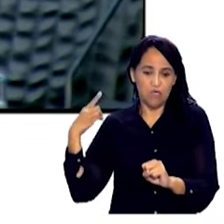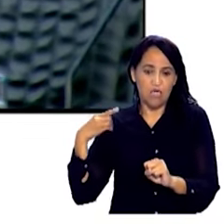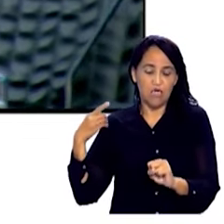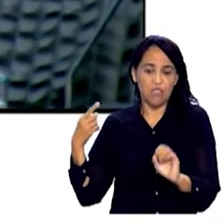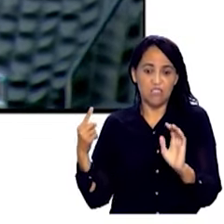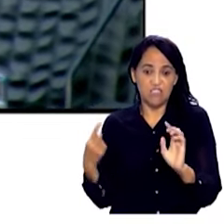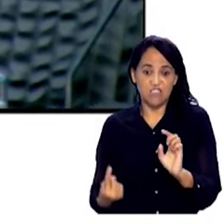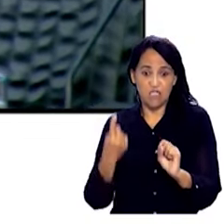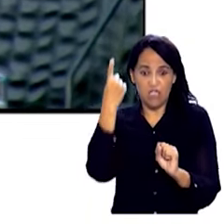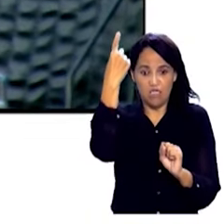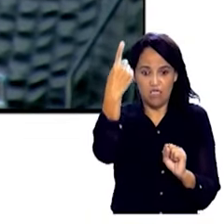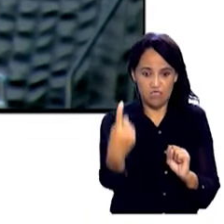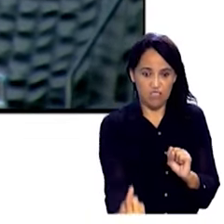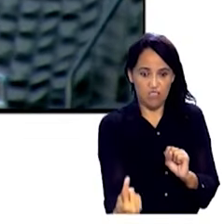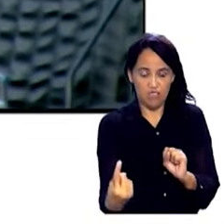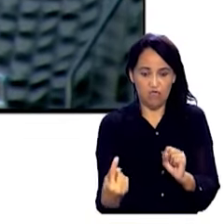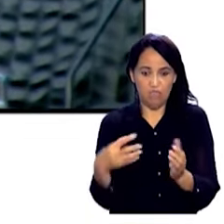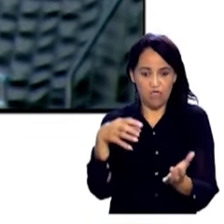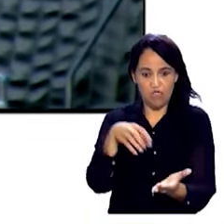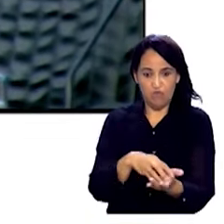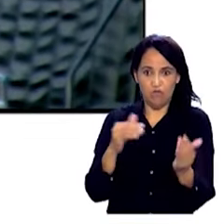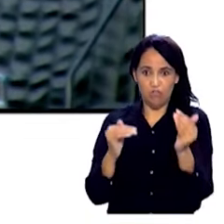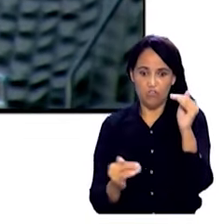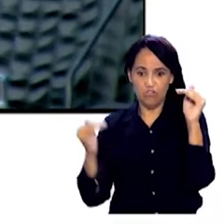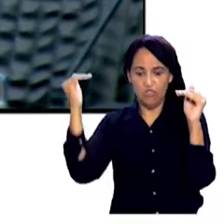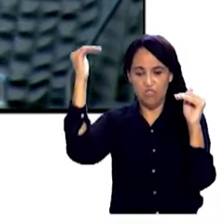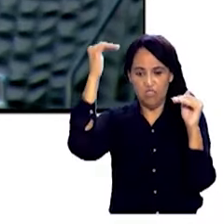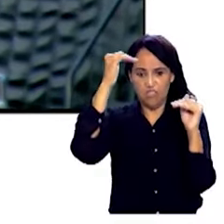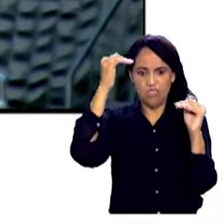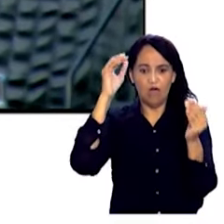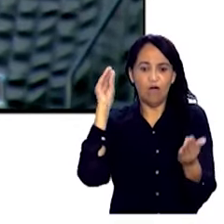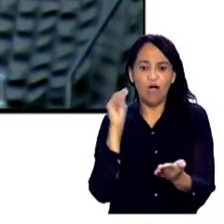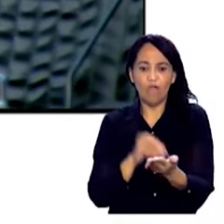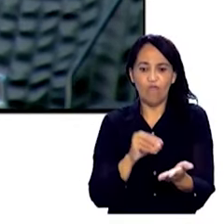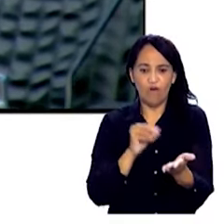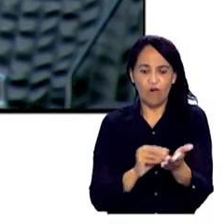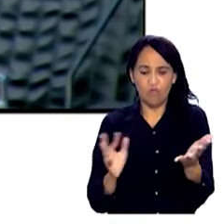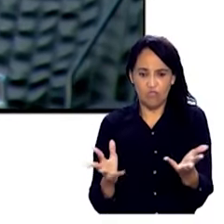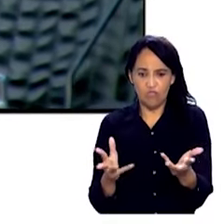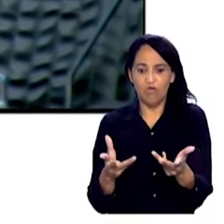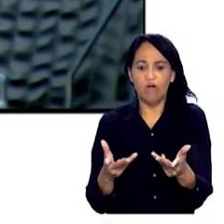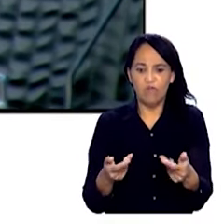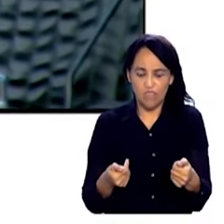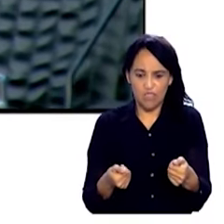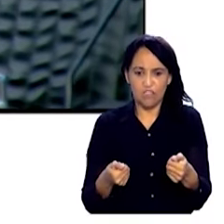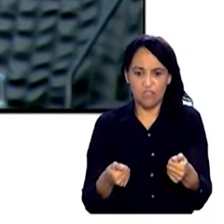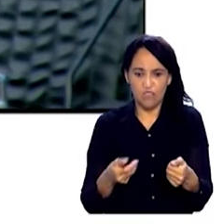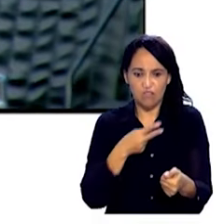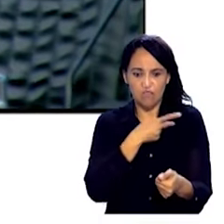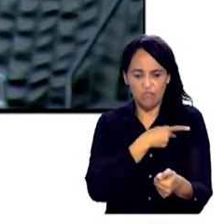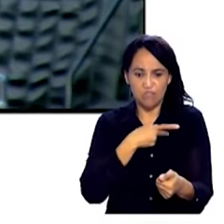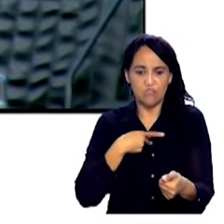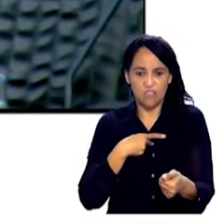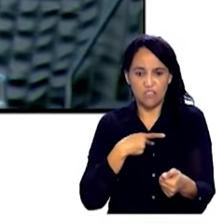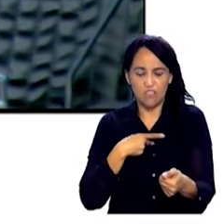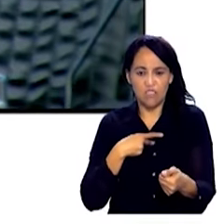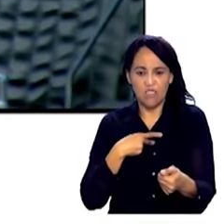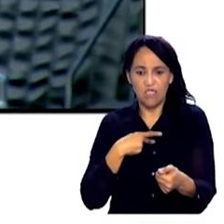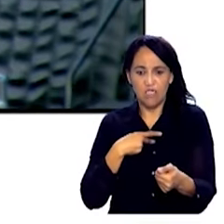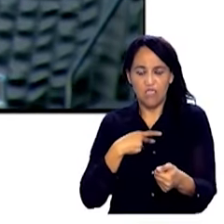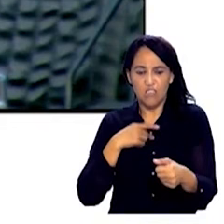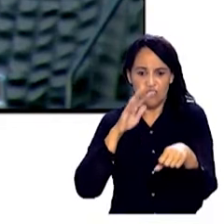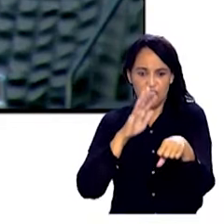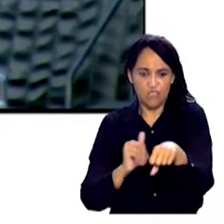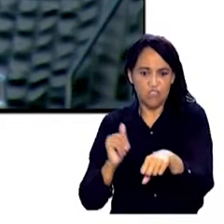despite the Lack of formal qualification requirements presidents typically nominate candidates widely perceived as brilliant legal